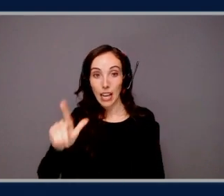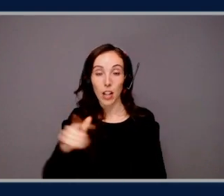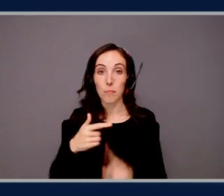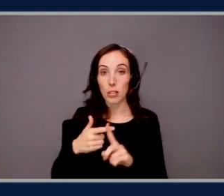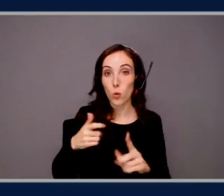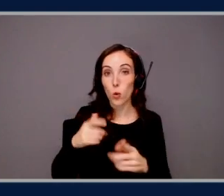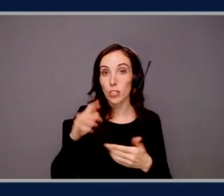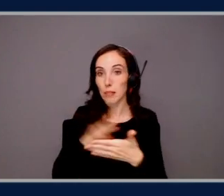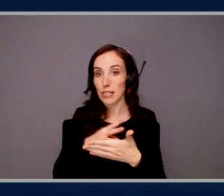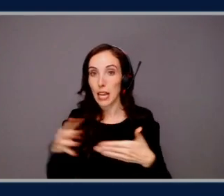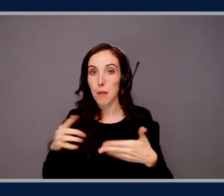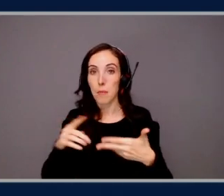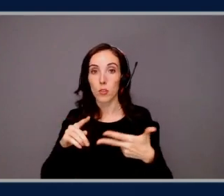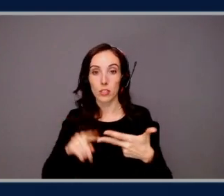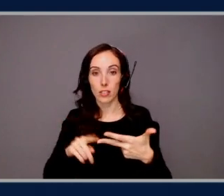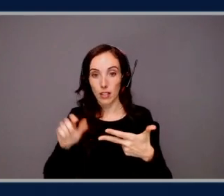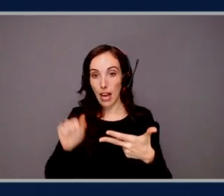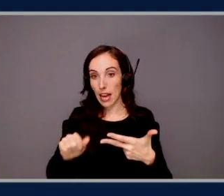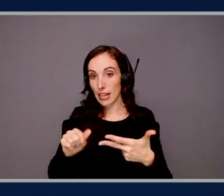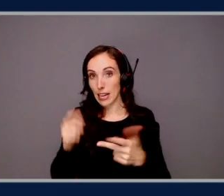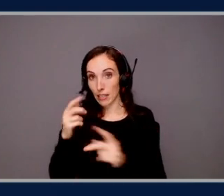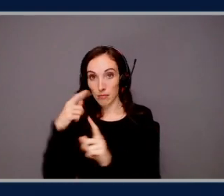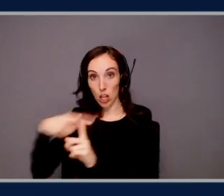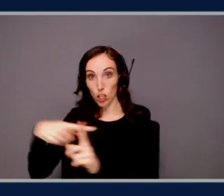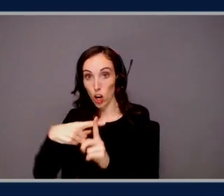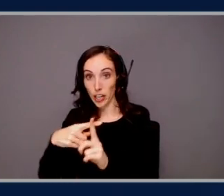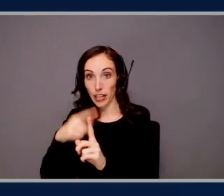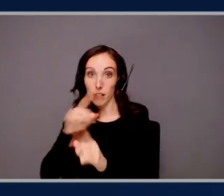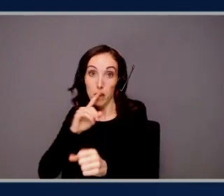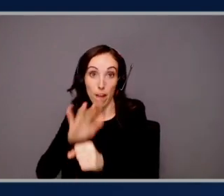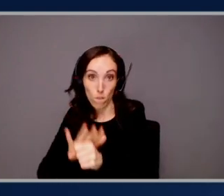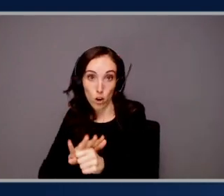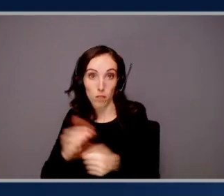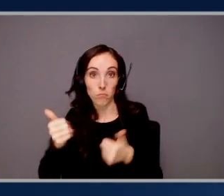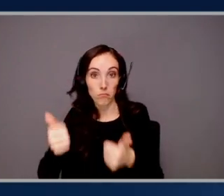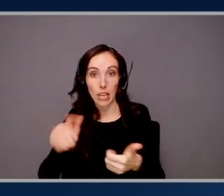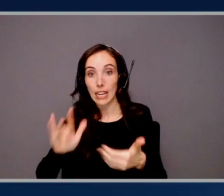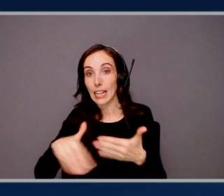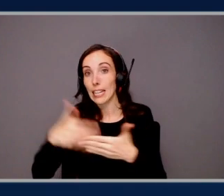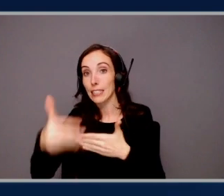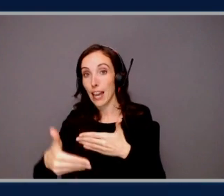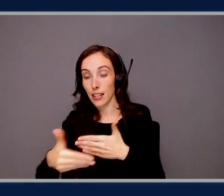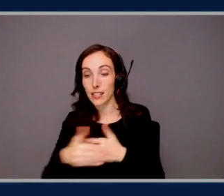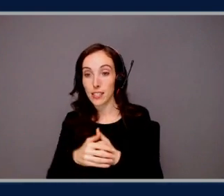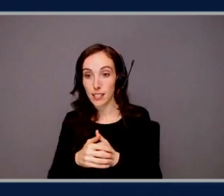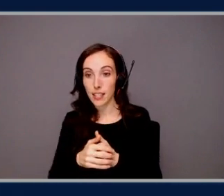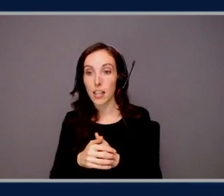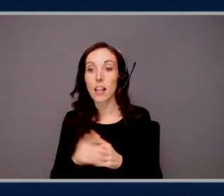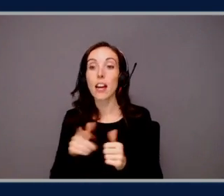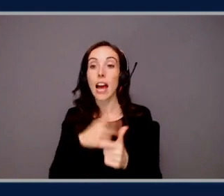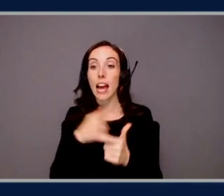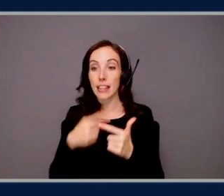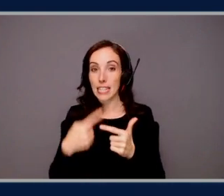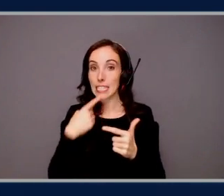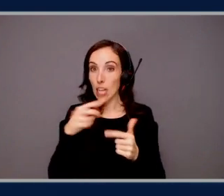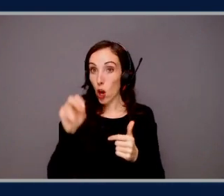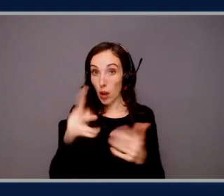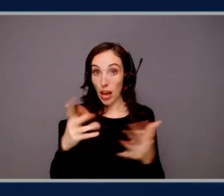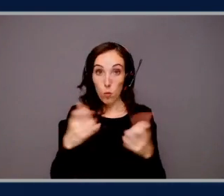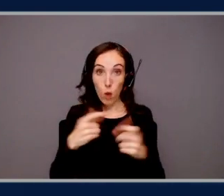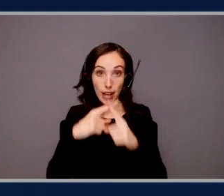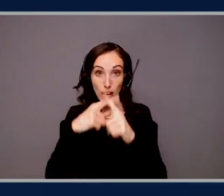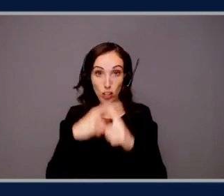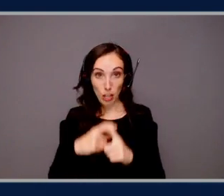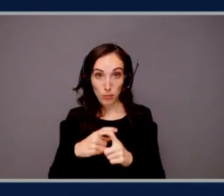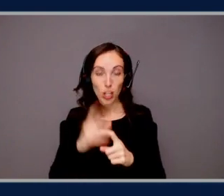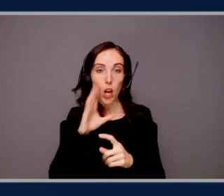my target. I can confirm that. I just click next. I go through this. I say, okay, do I want encryption? I'm just going to use the default